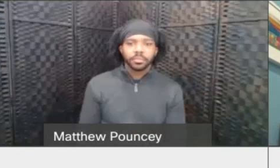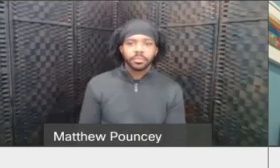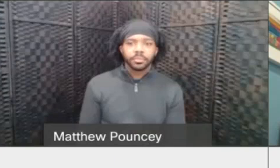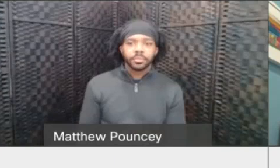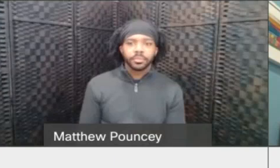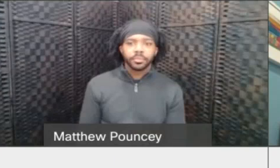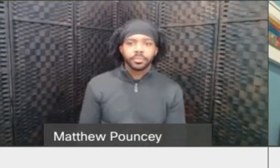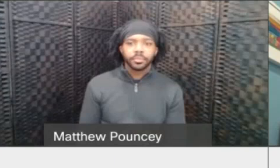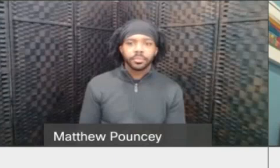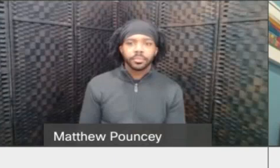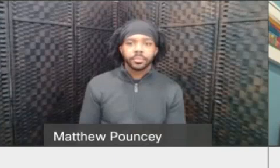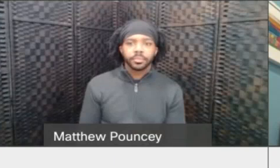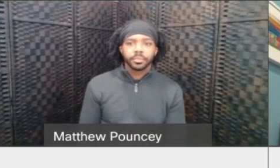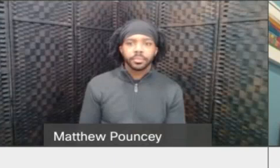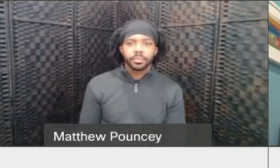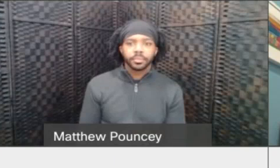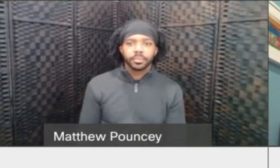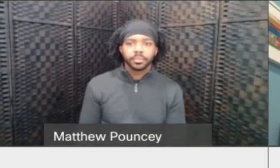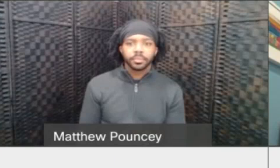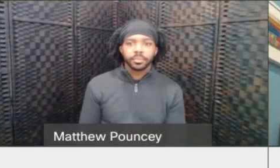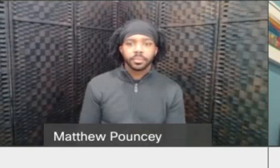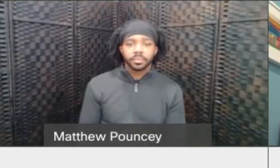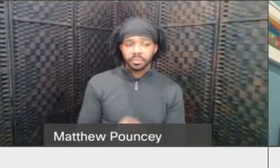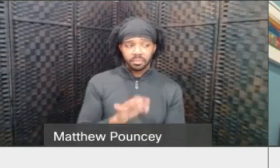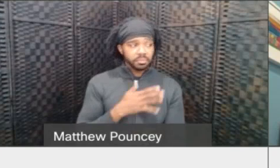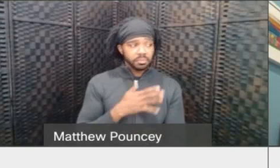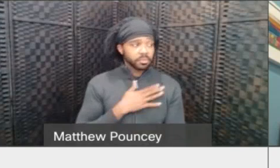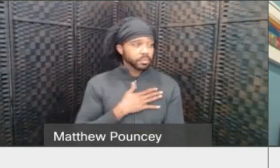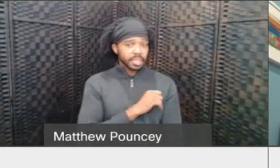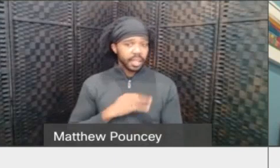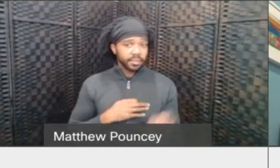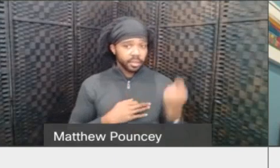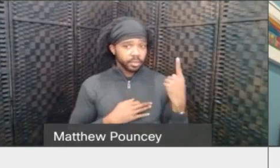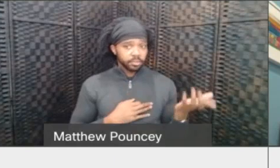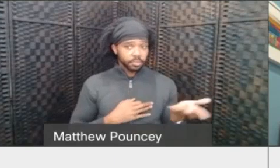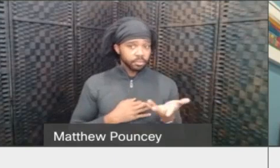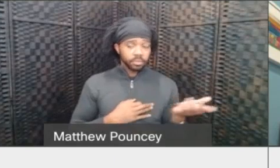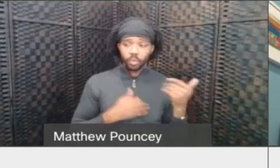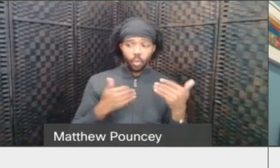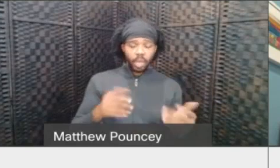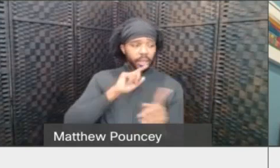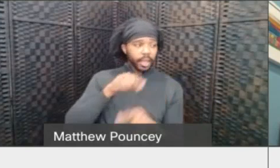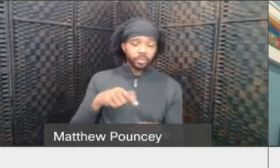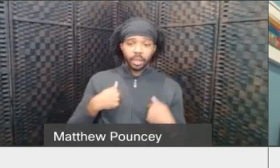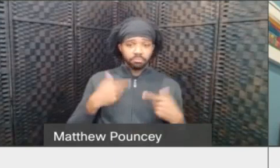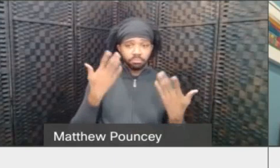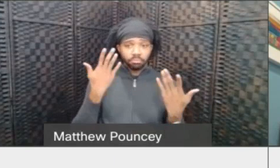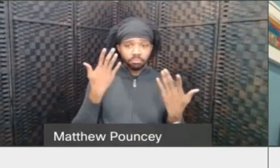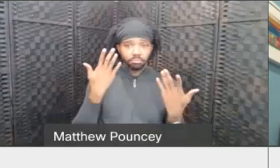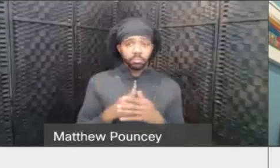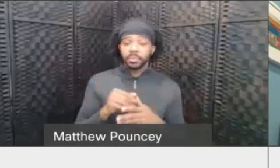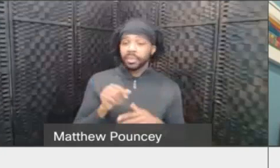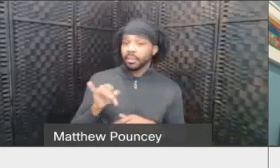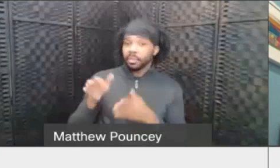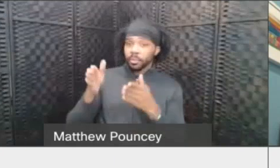So if any of my staff understand the question, please feel free to jump in and answer. Otherwise, if the